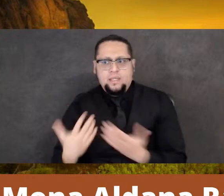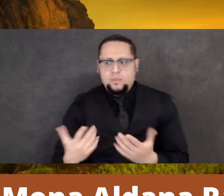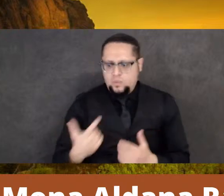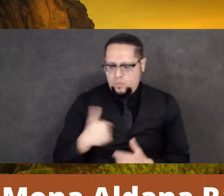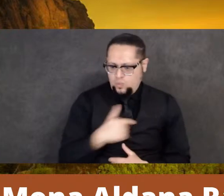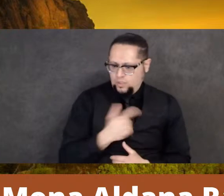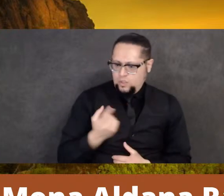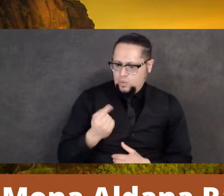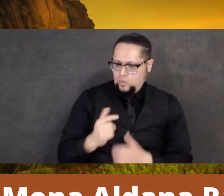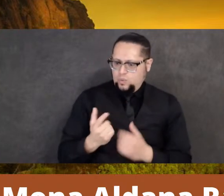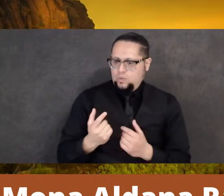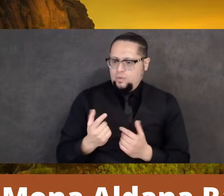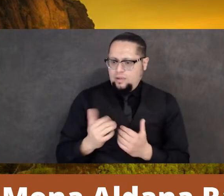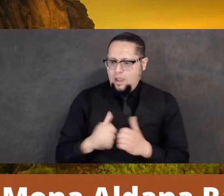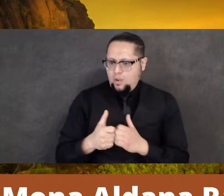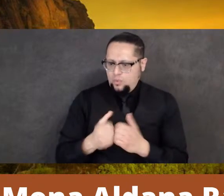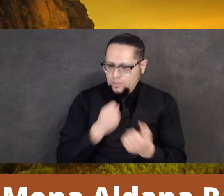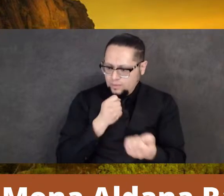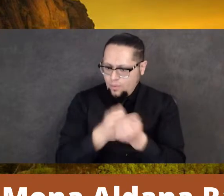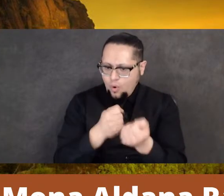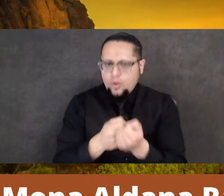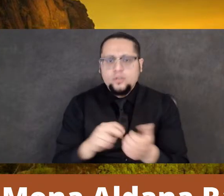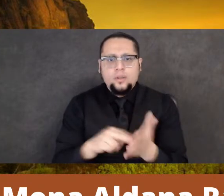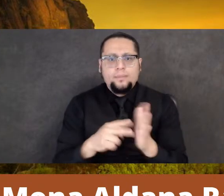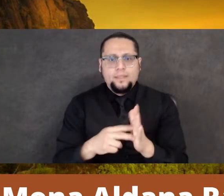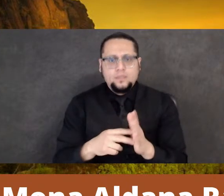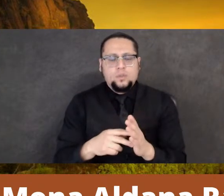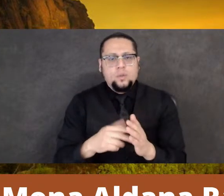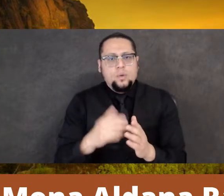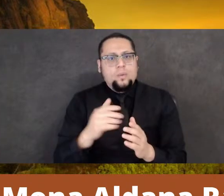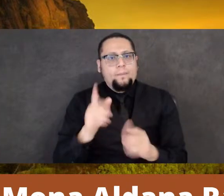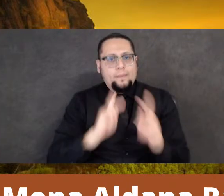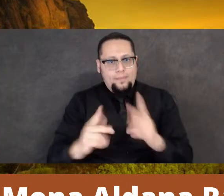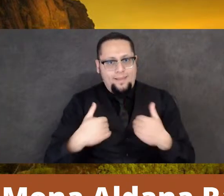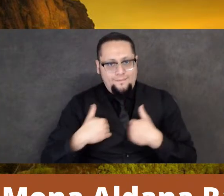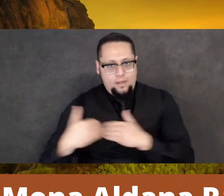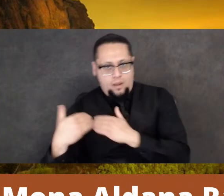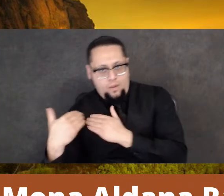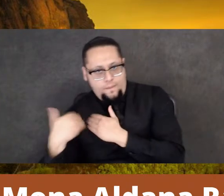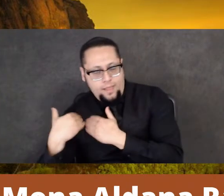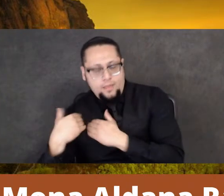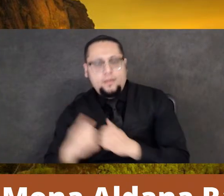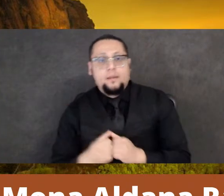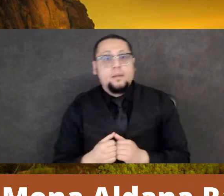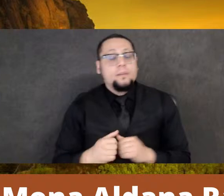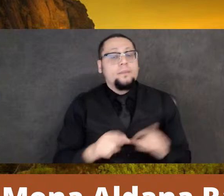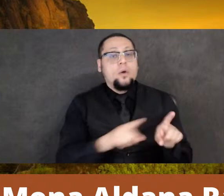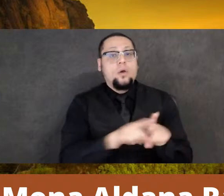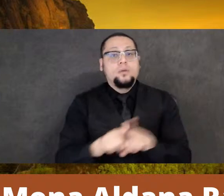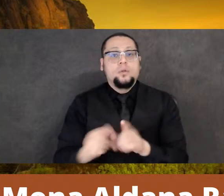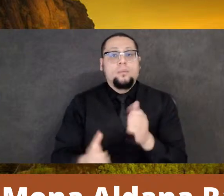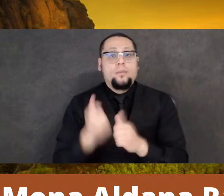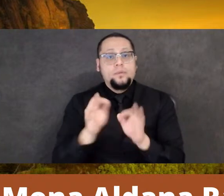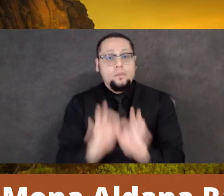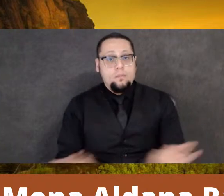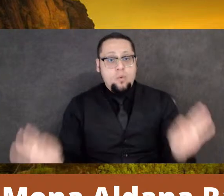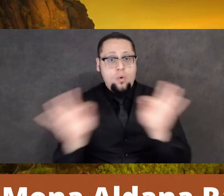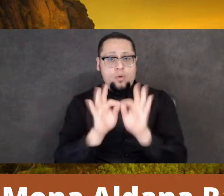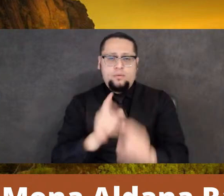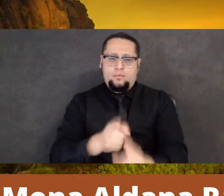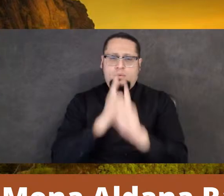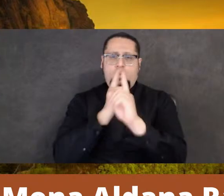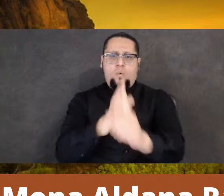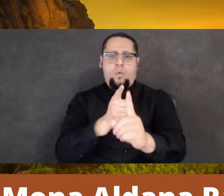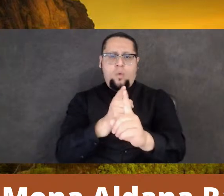make sure it is actionable and that we hold people accountable. Most importantly, what we wanted to do